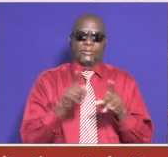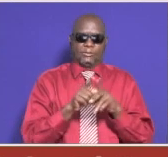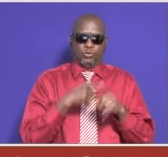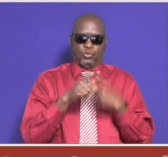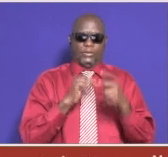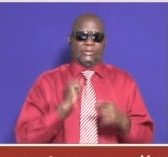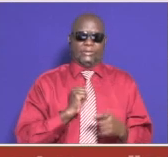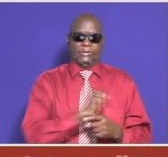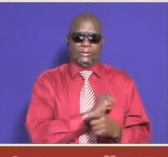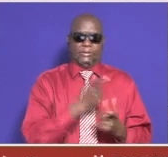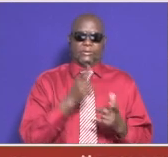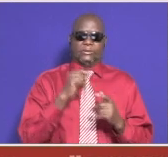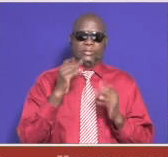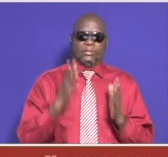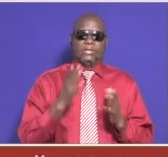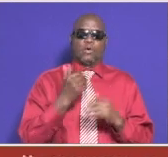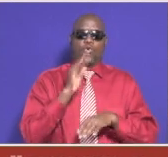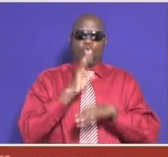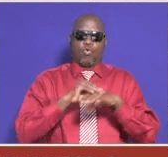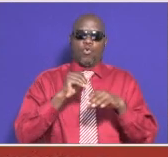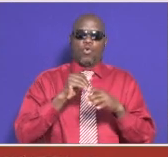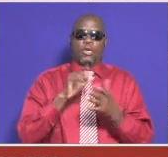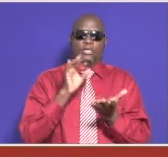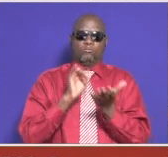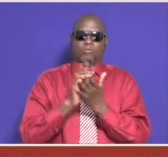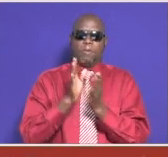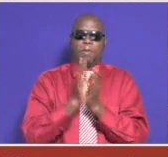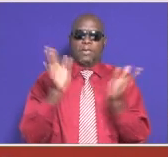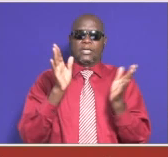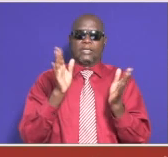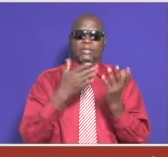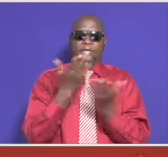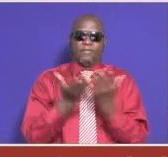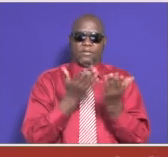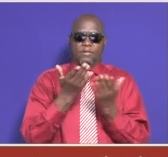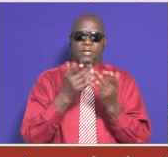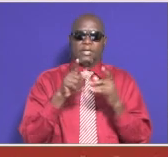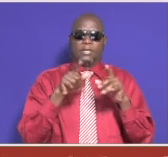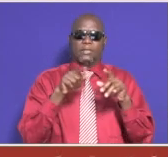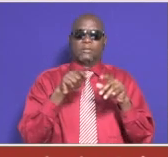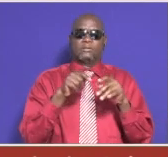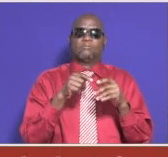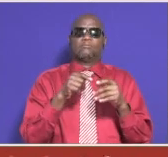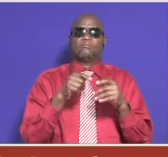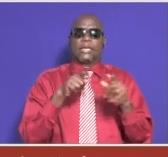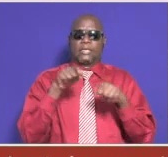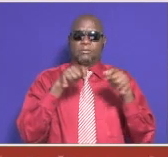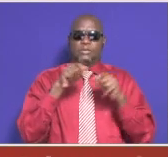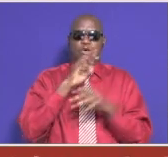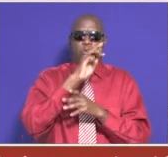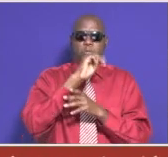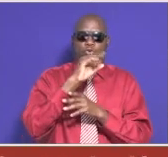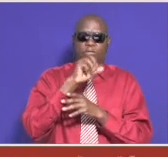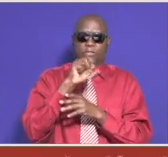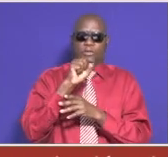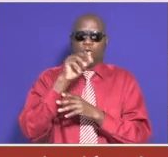Several senators are now calling for the impeachment of Public Service Performance and Delivery Management CS Moses Kuria over his sloppy conduct